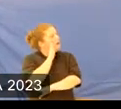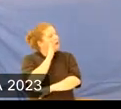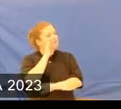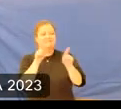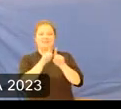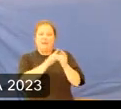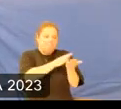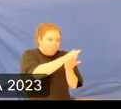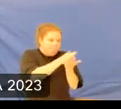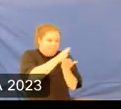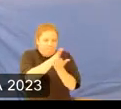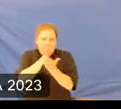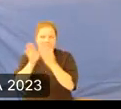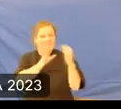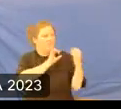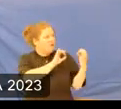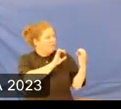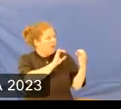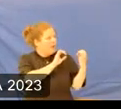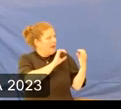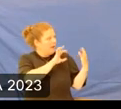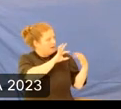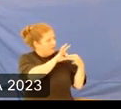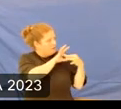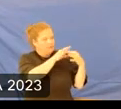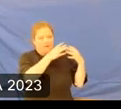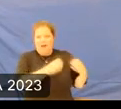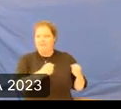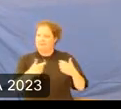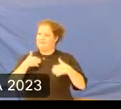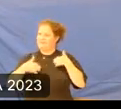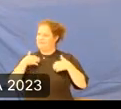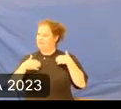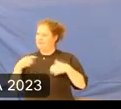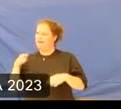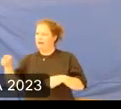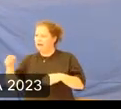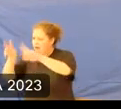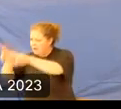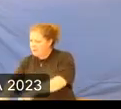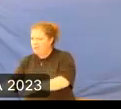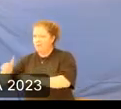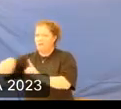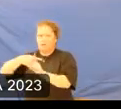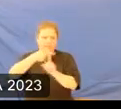of course, it may be in some very interesting interaction with what the speaker's doing. We'll come back to